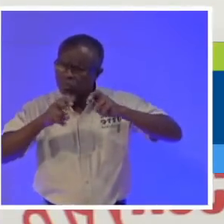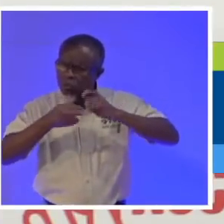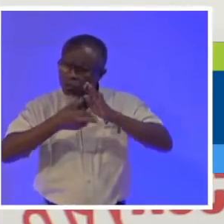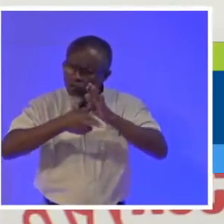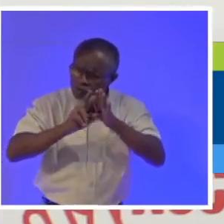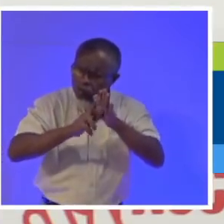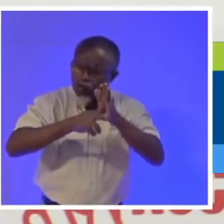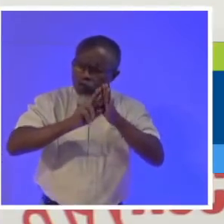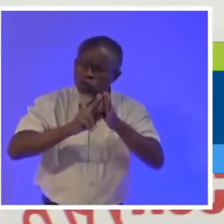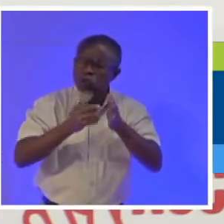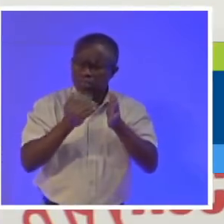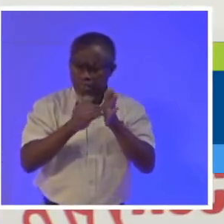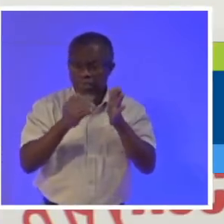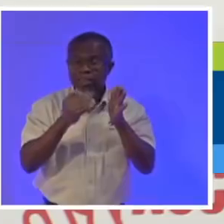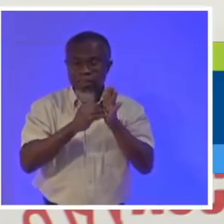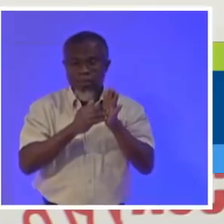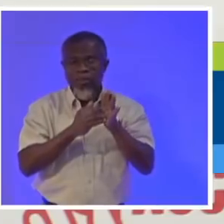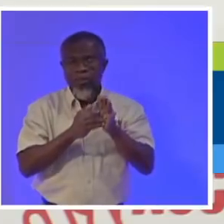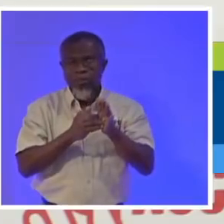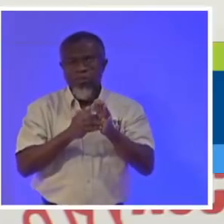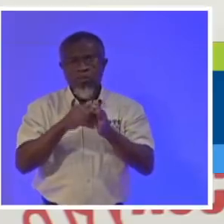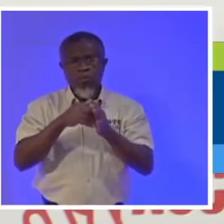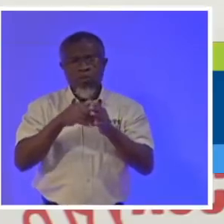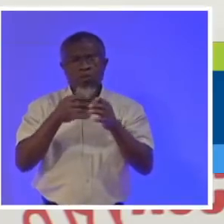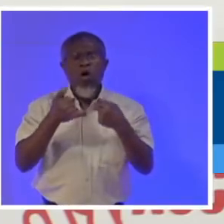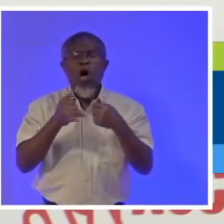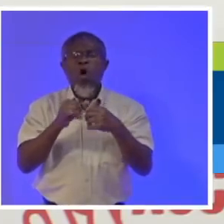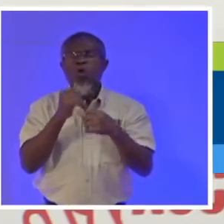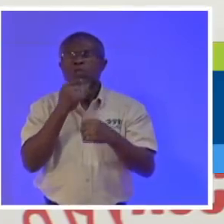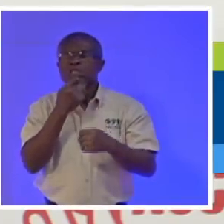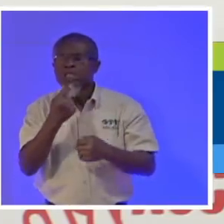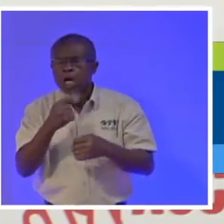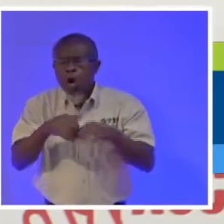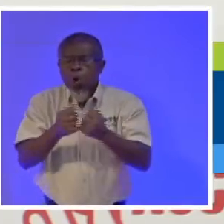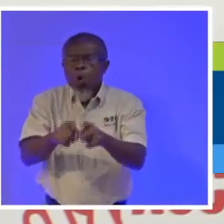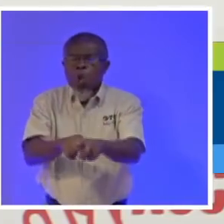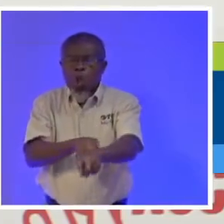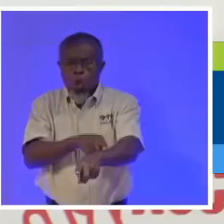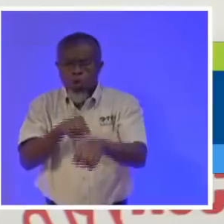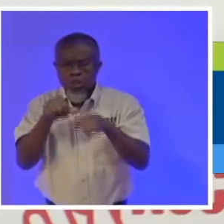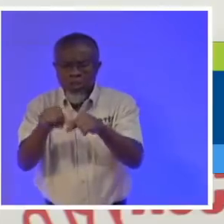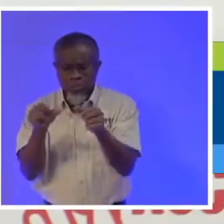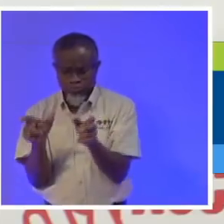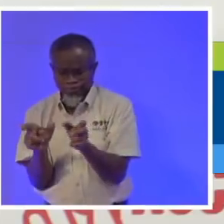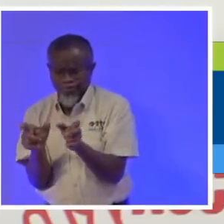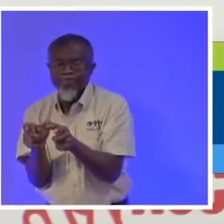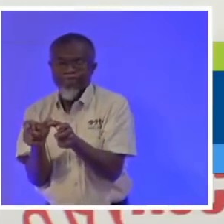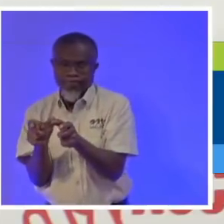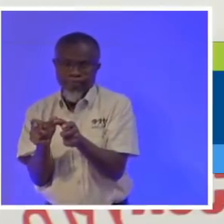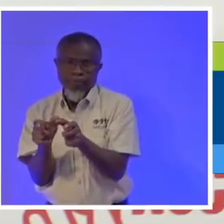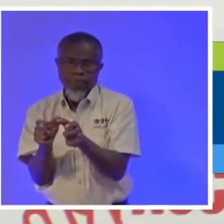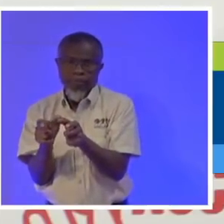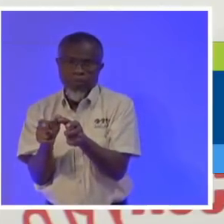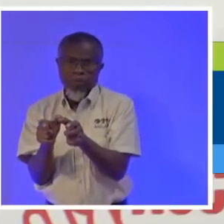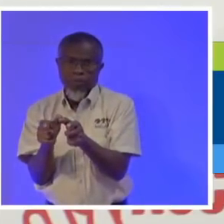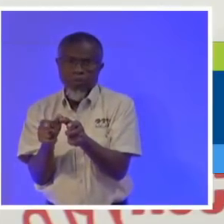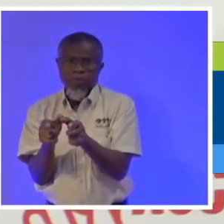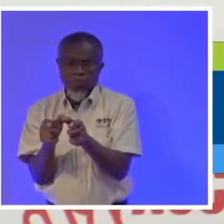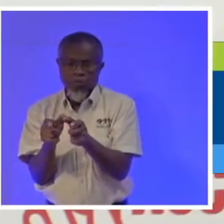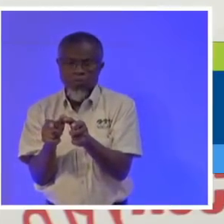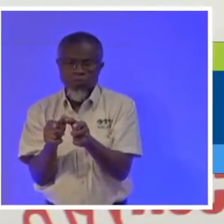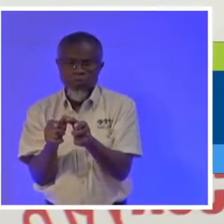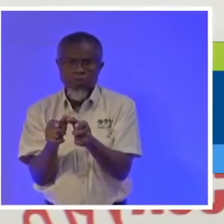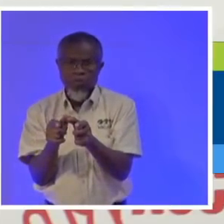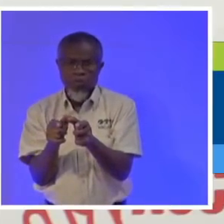globally, internationally, on the durations of infectious periods and the durations of incubation that have